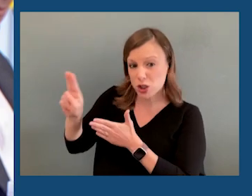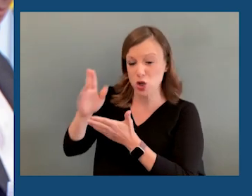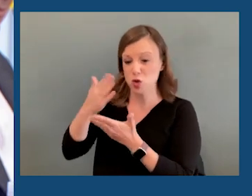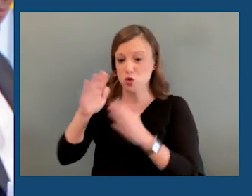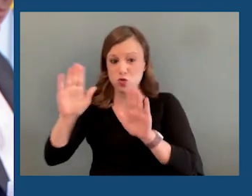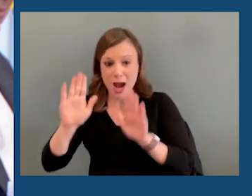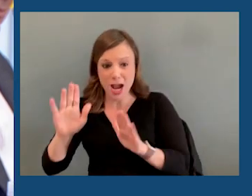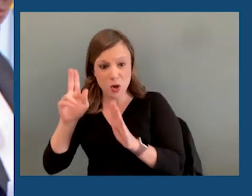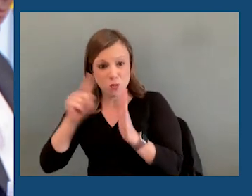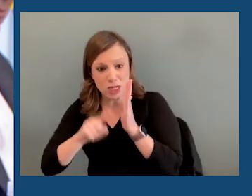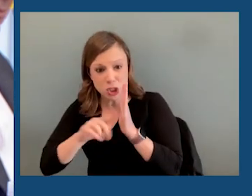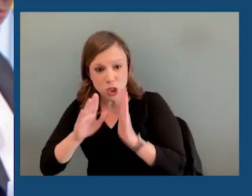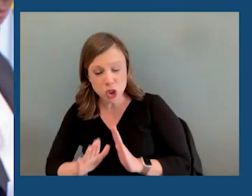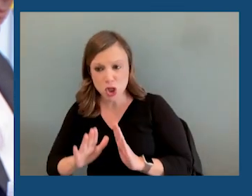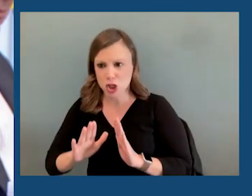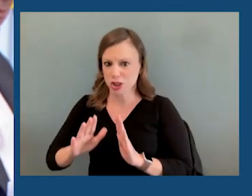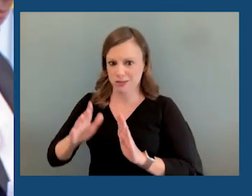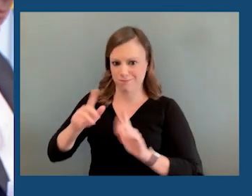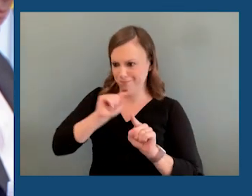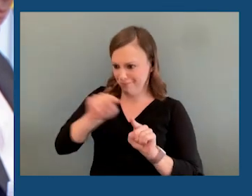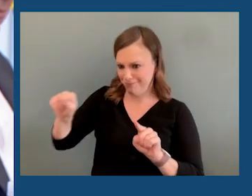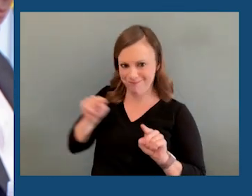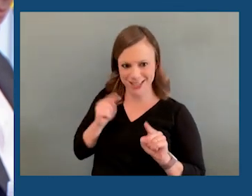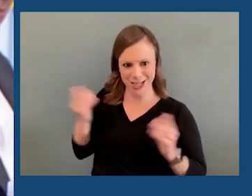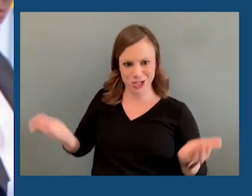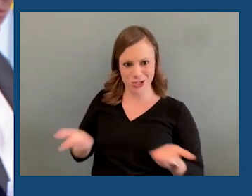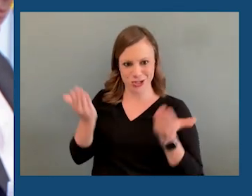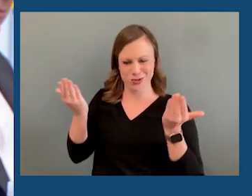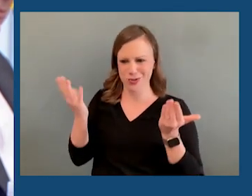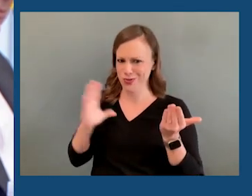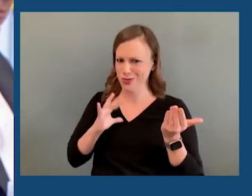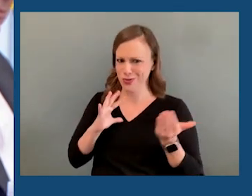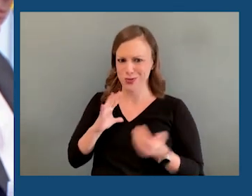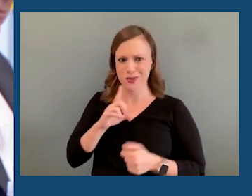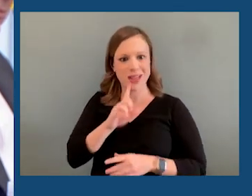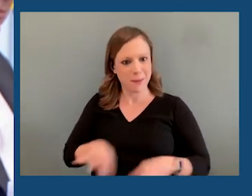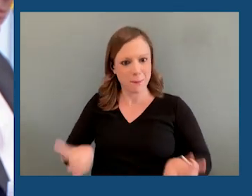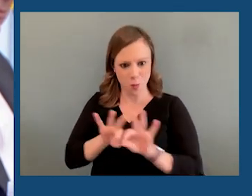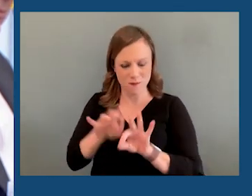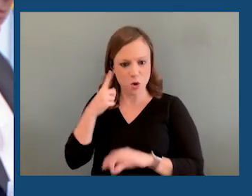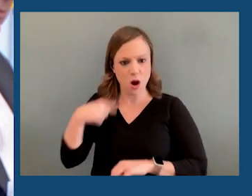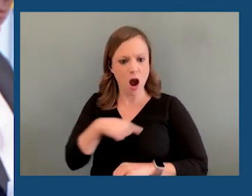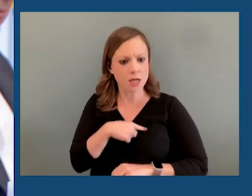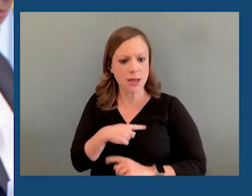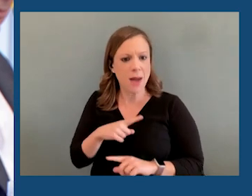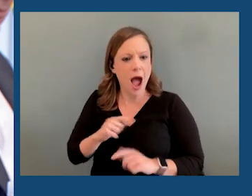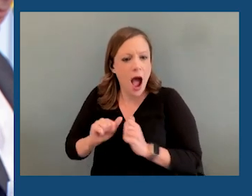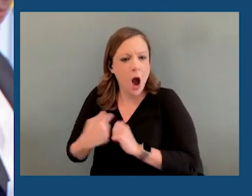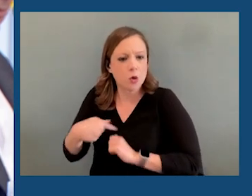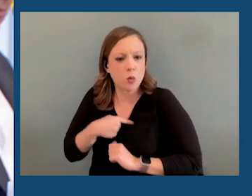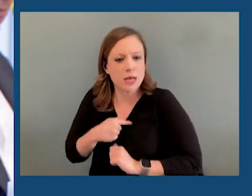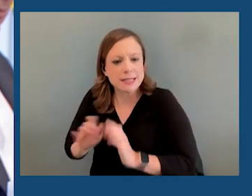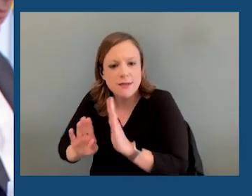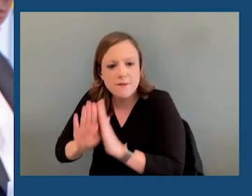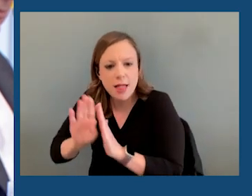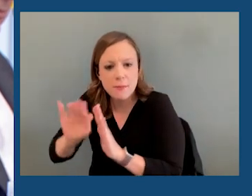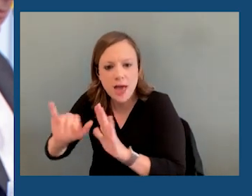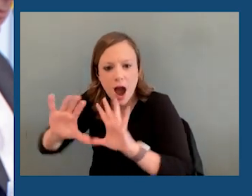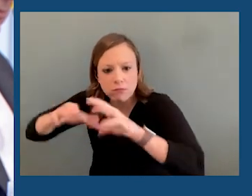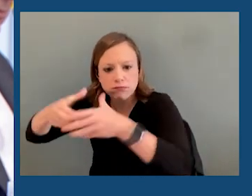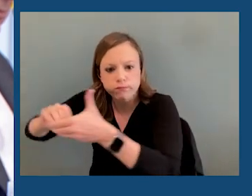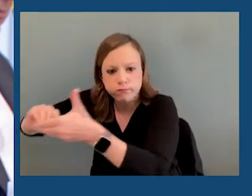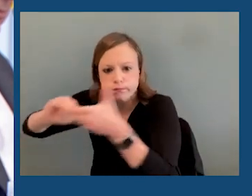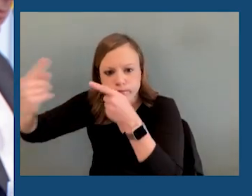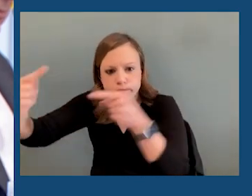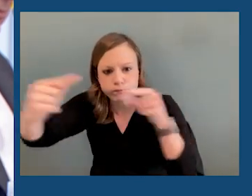future in our midst. So that's really important to us. How do you actually build that consortium that has trust about how